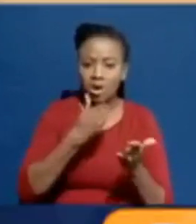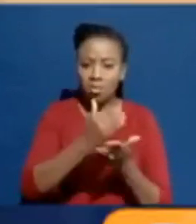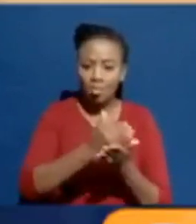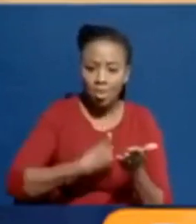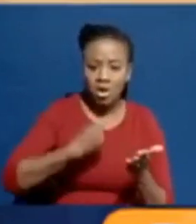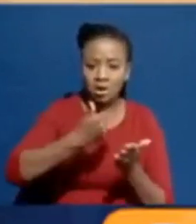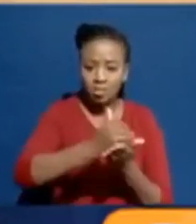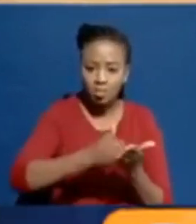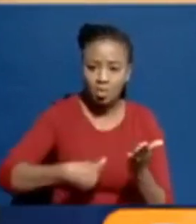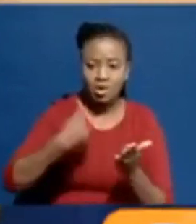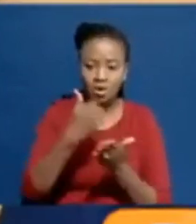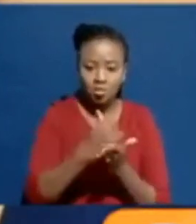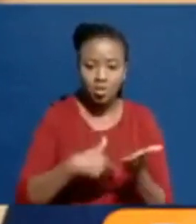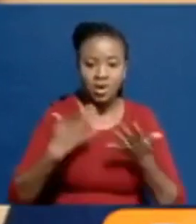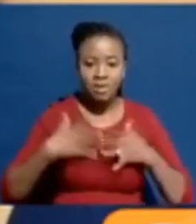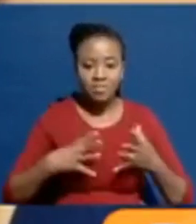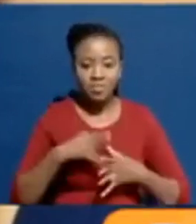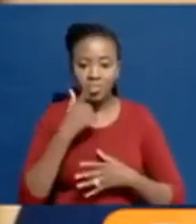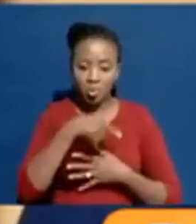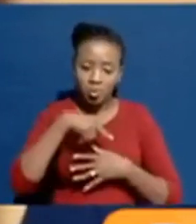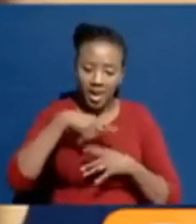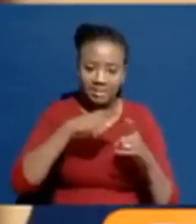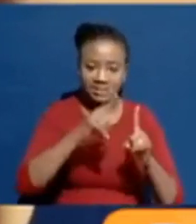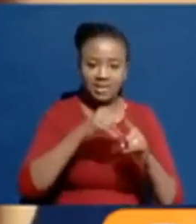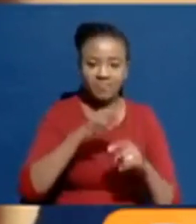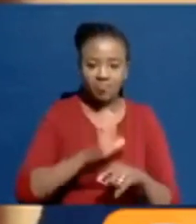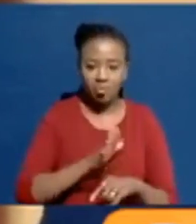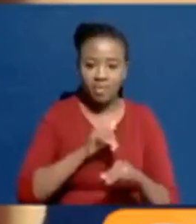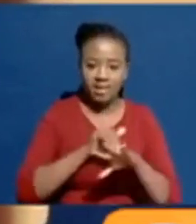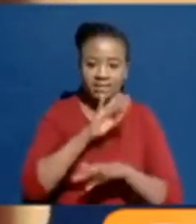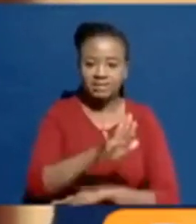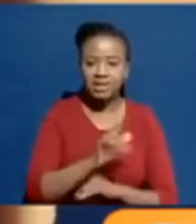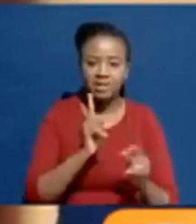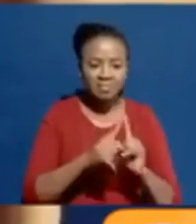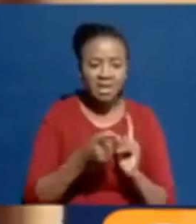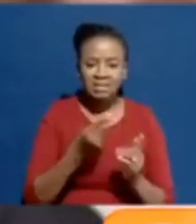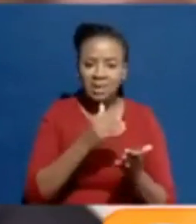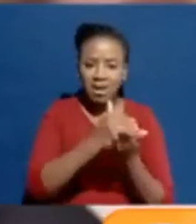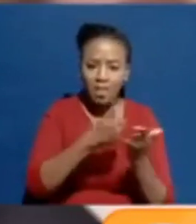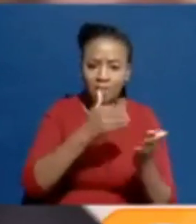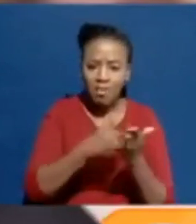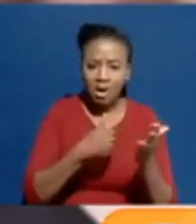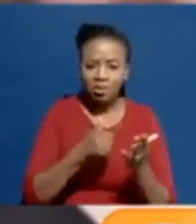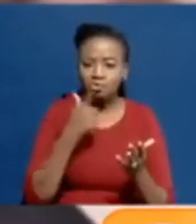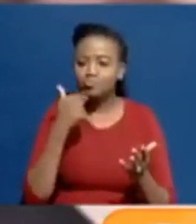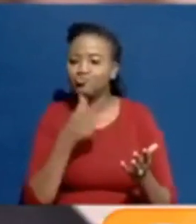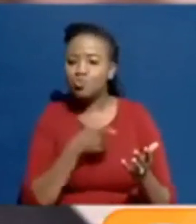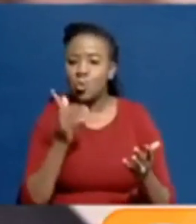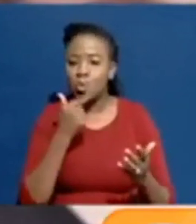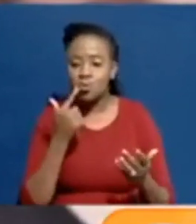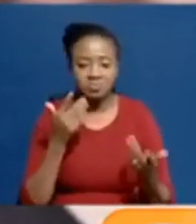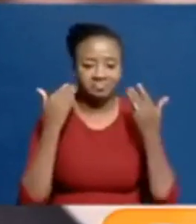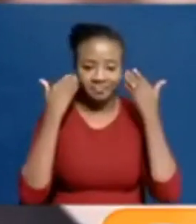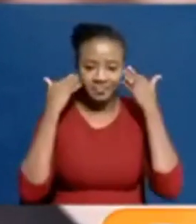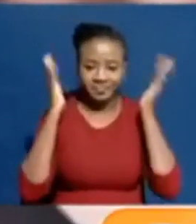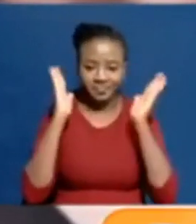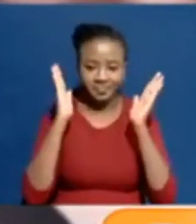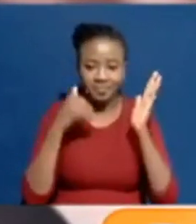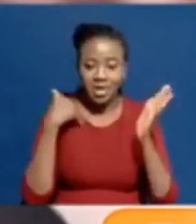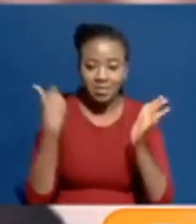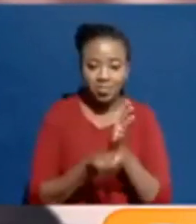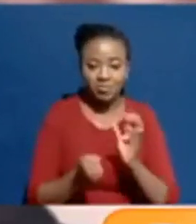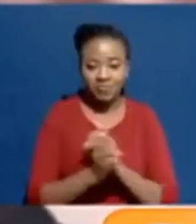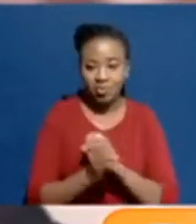by agents appointed by Amadi, and there was no proof that it all went to a third party, that the company that